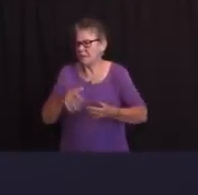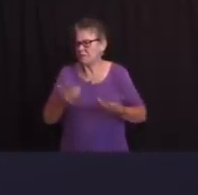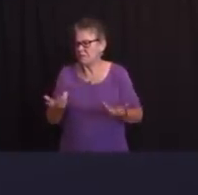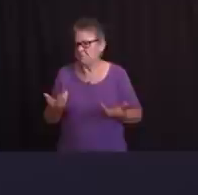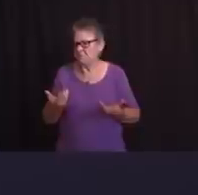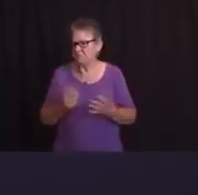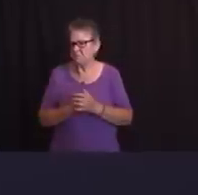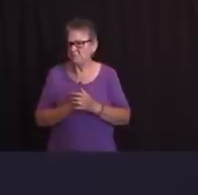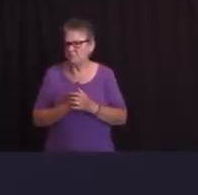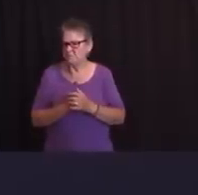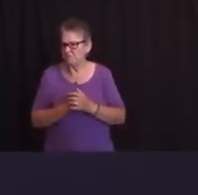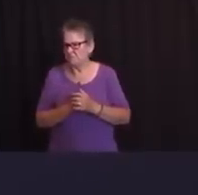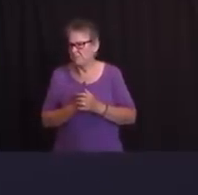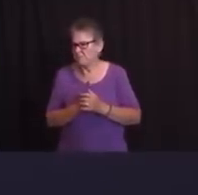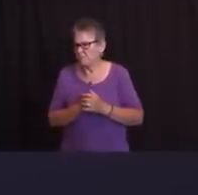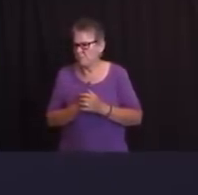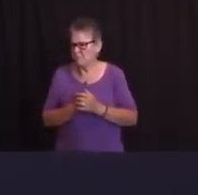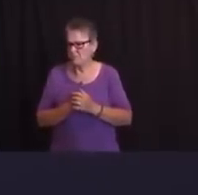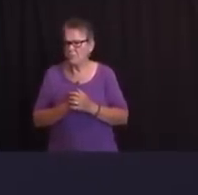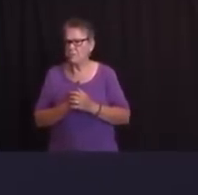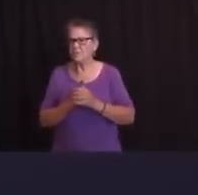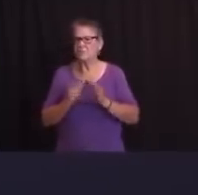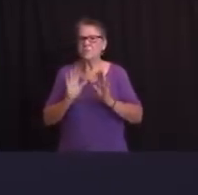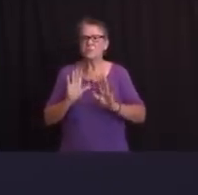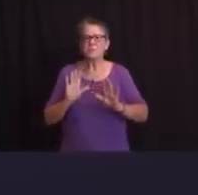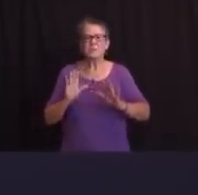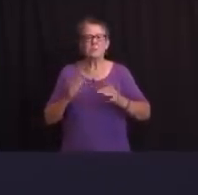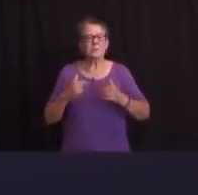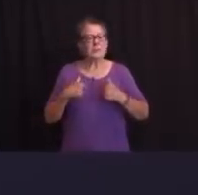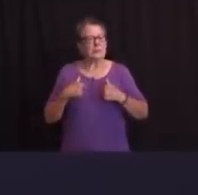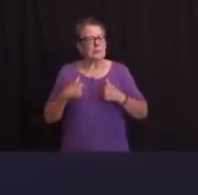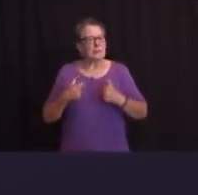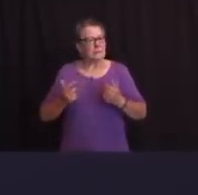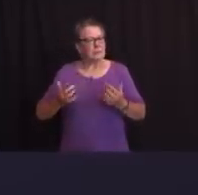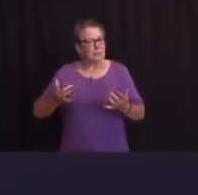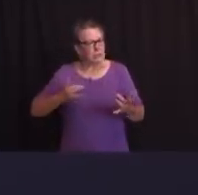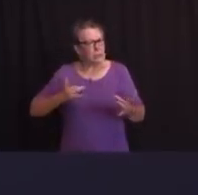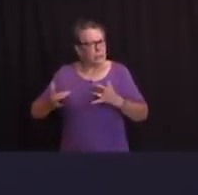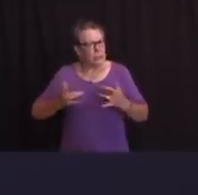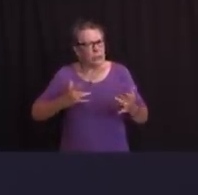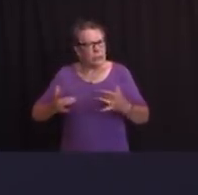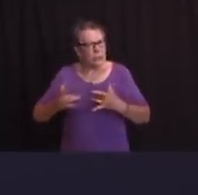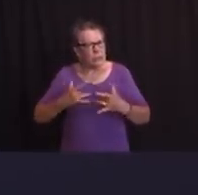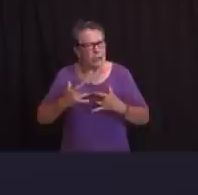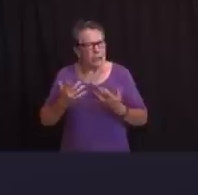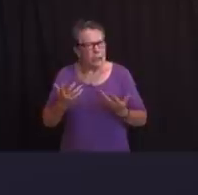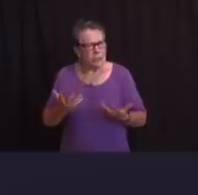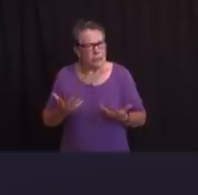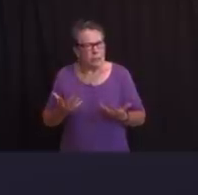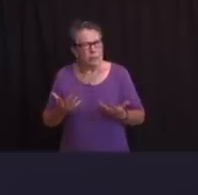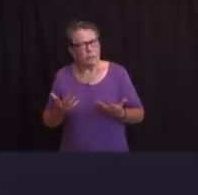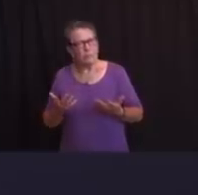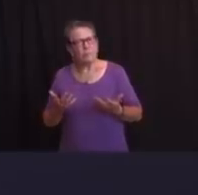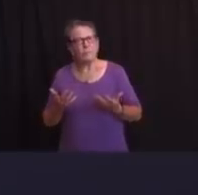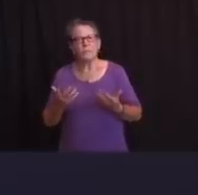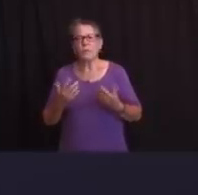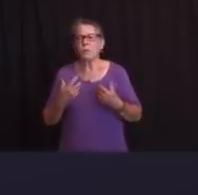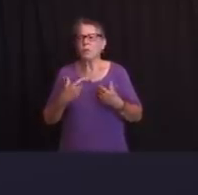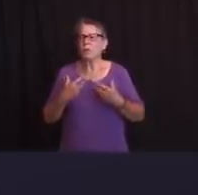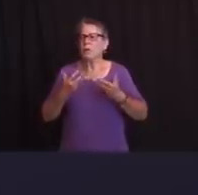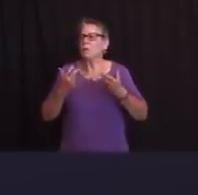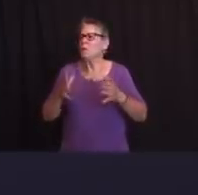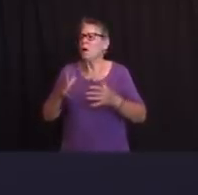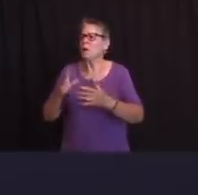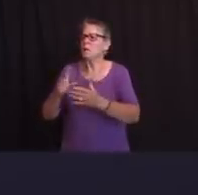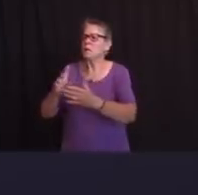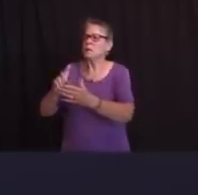to be very concerned, even if inadvertently we are discriminating against communities, particularly black